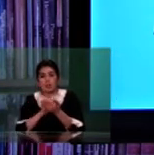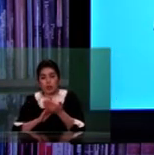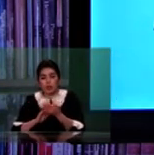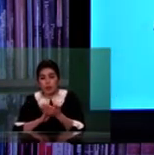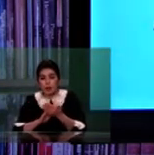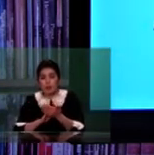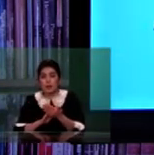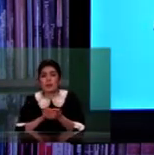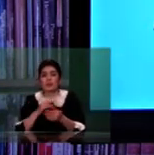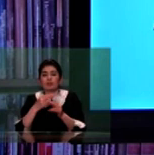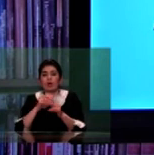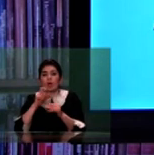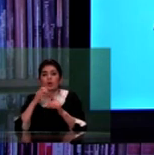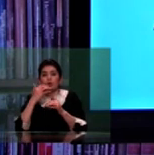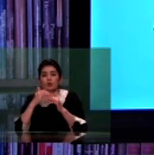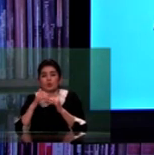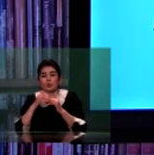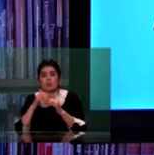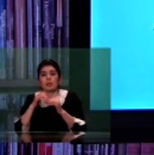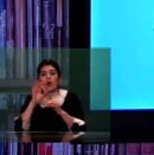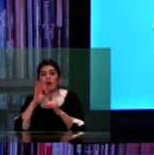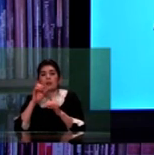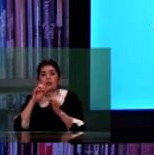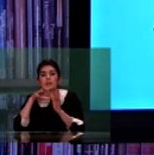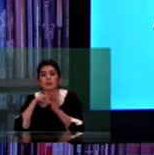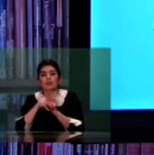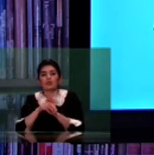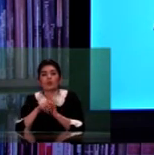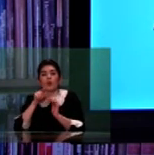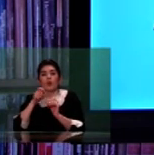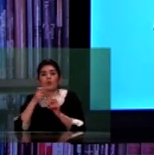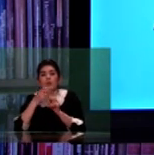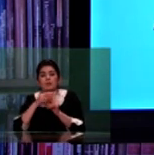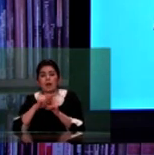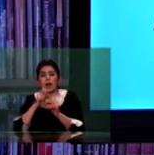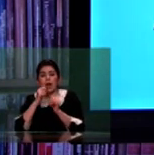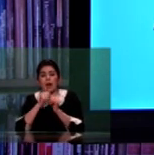o'tdik. Endi o'rta qiymat haqida gaplashgan. Demak, o'sha